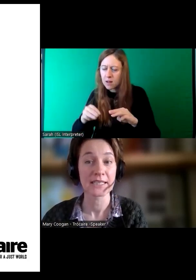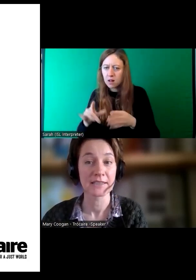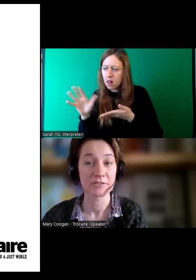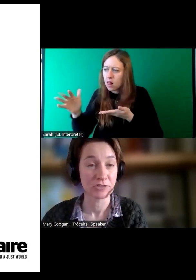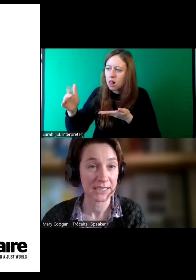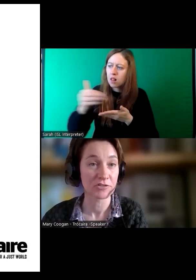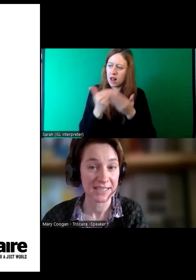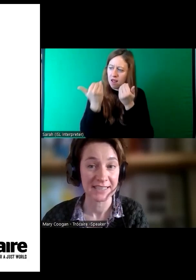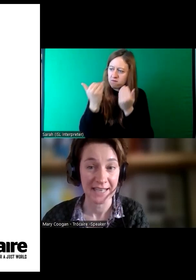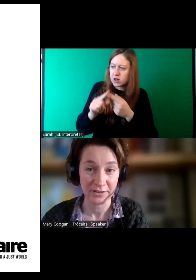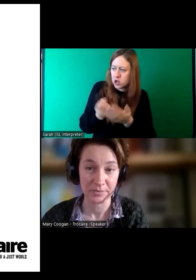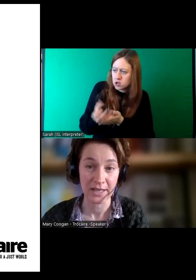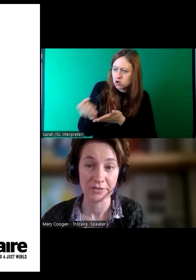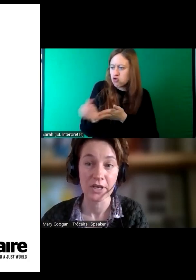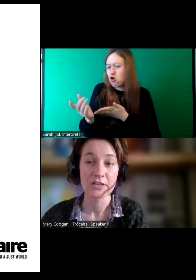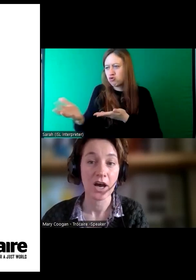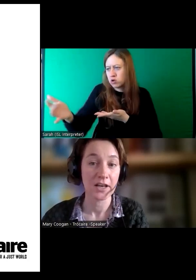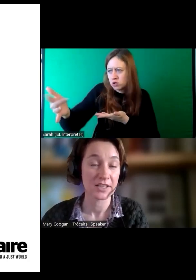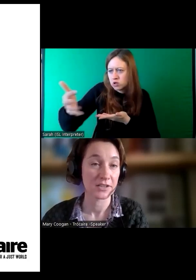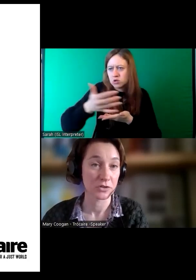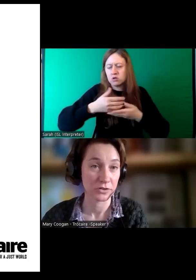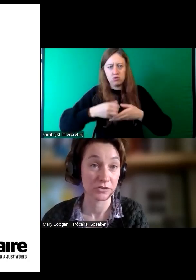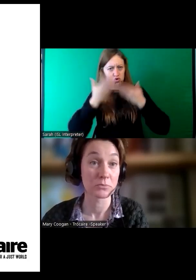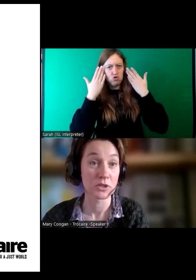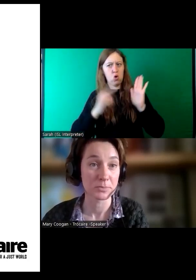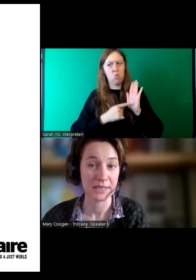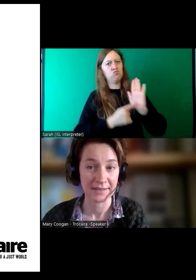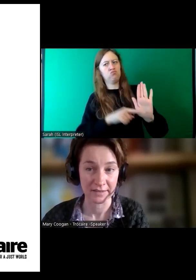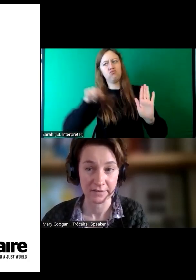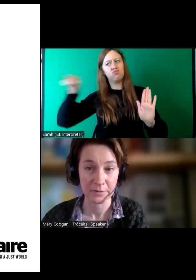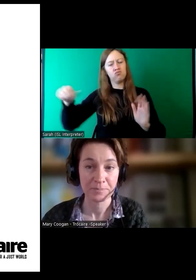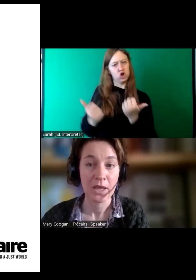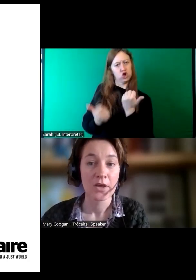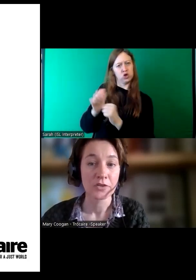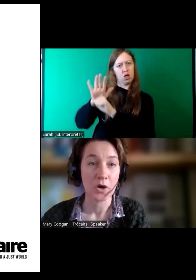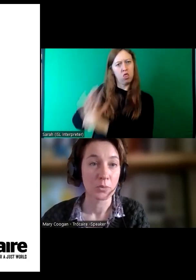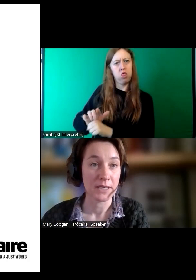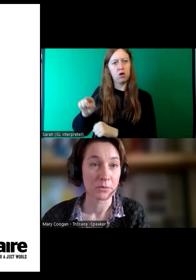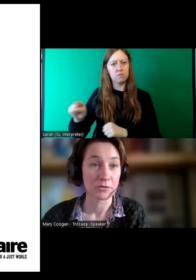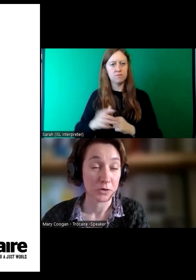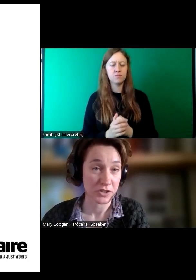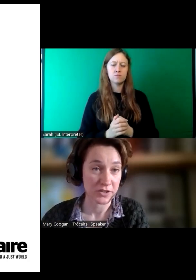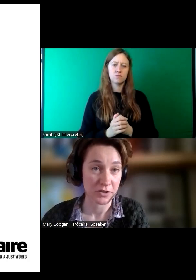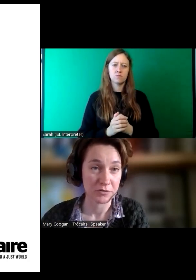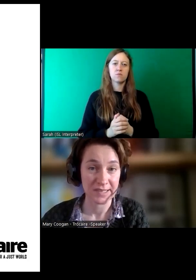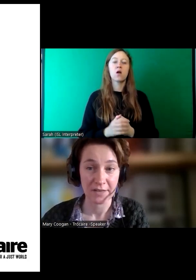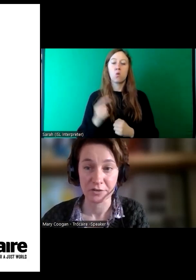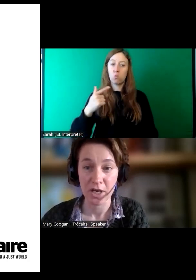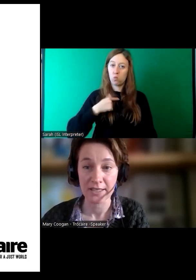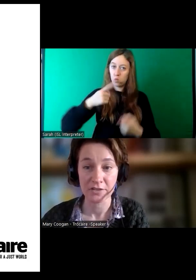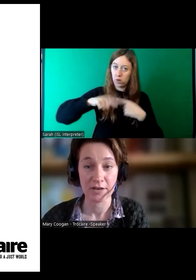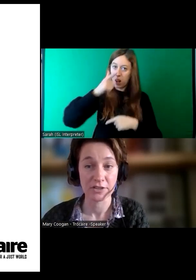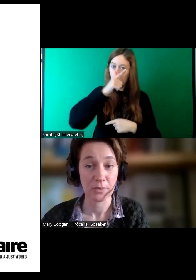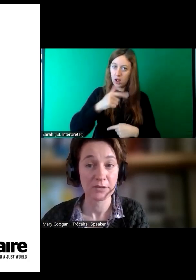would really readily lend themselves to highlighting injustice through multiple lenses. So we were fortunate enough, myself